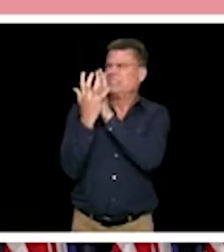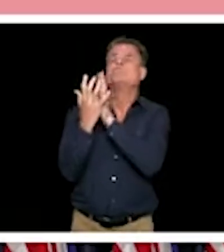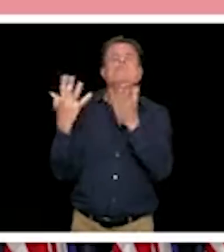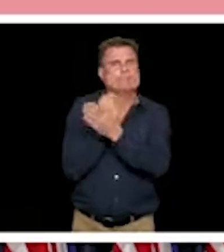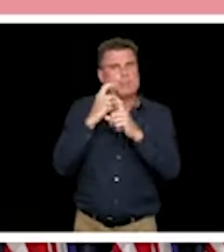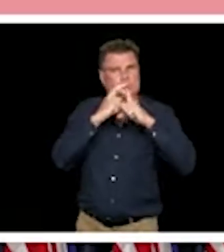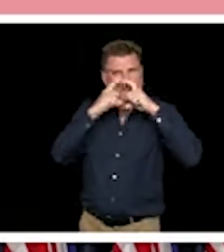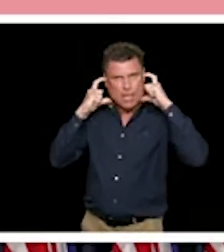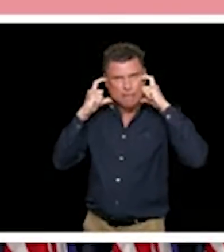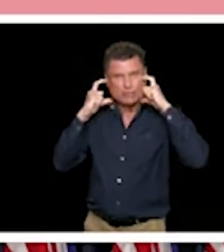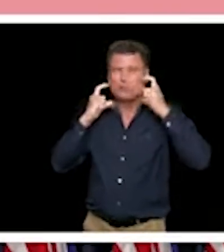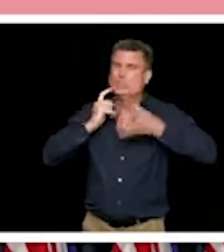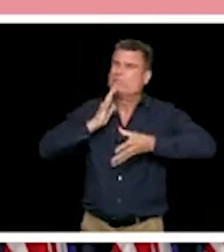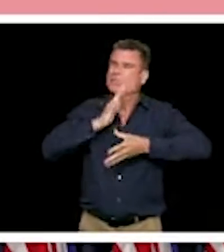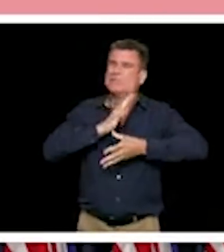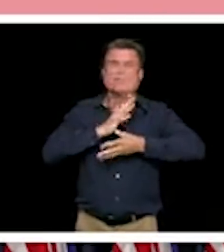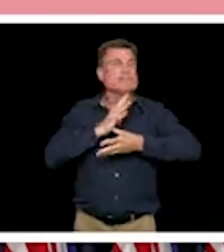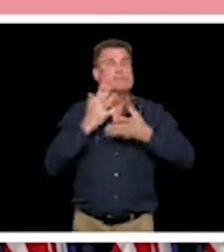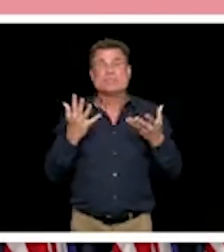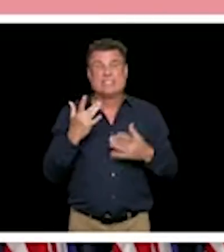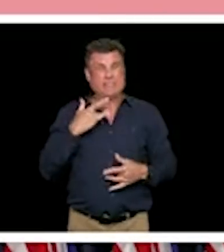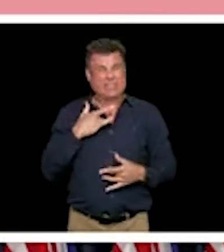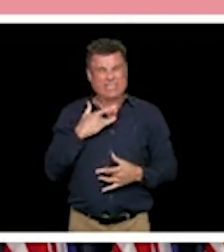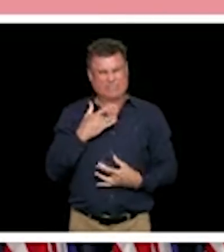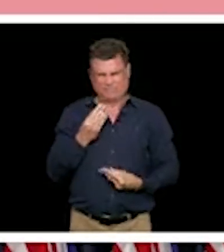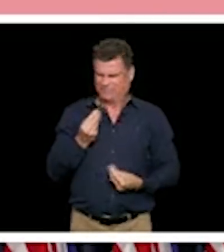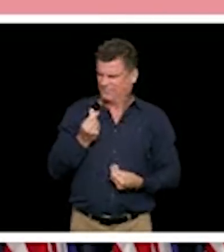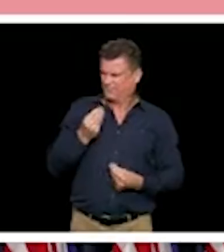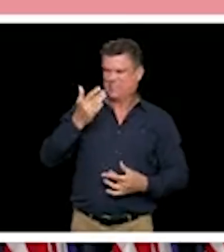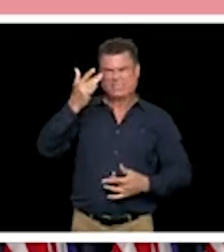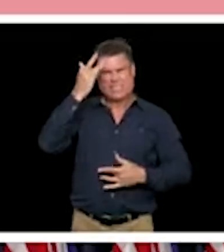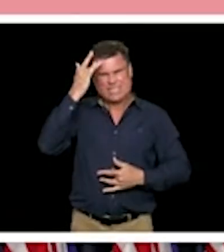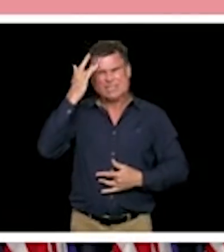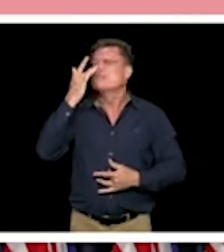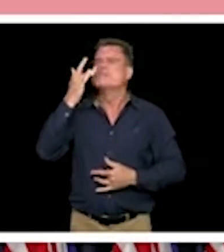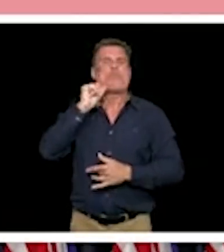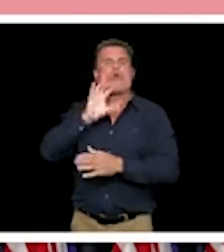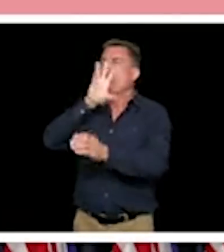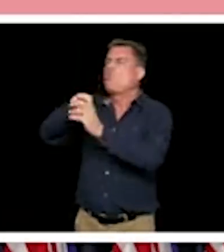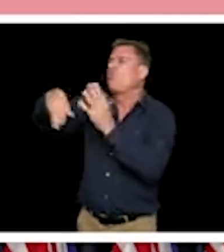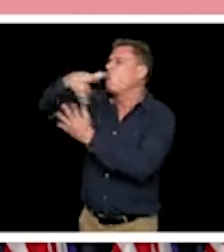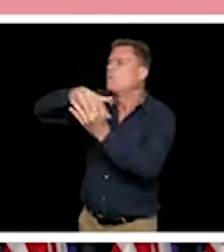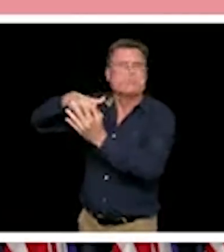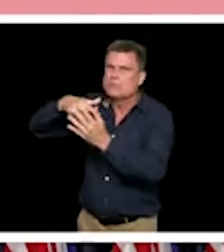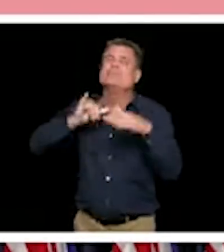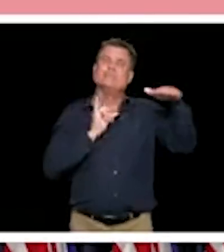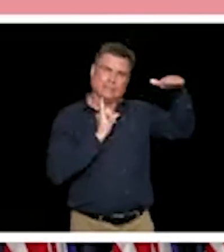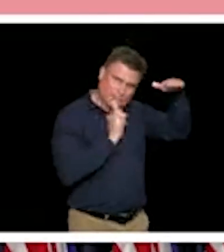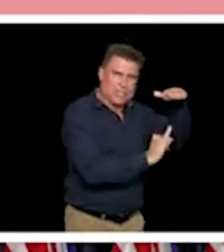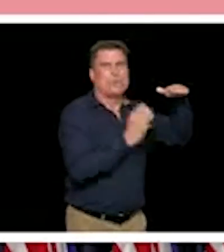about staying away from others when we're sick, minimizing those opportunities for this virus to spread rapidly to large numbers of